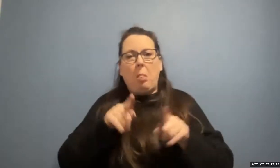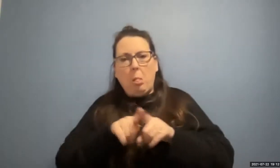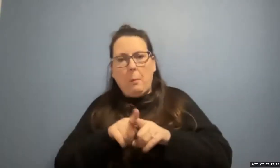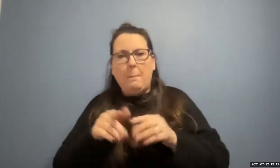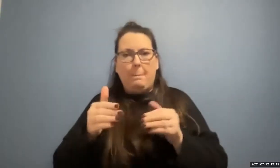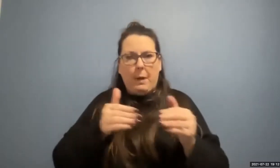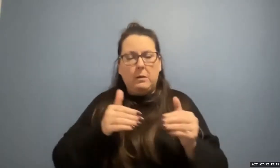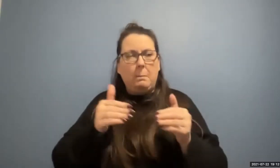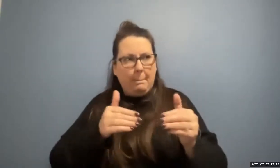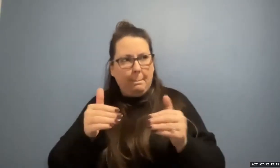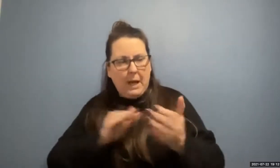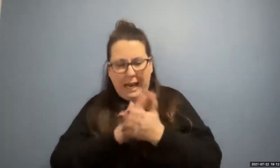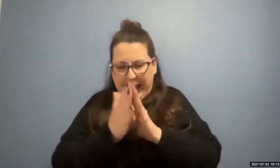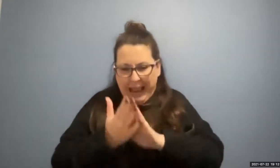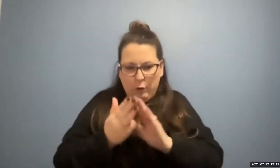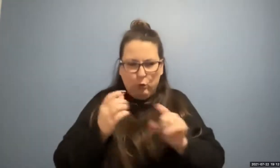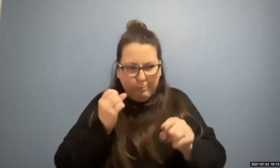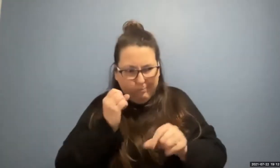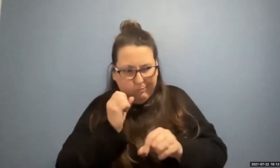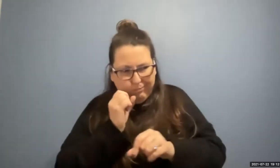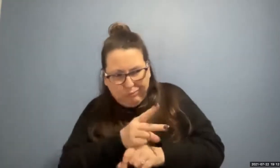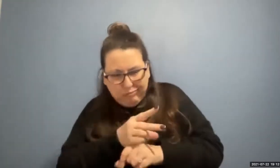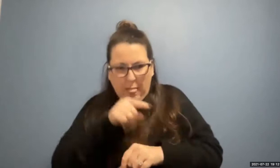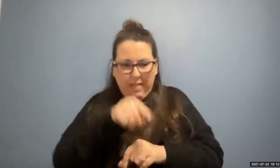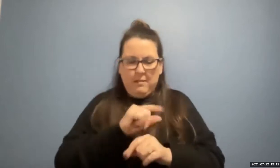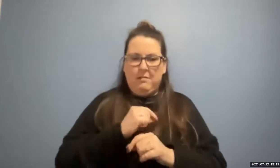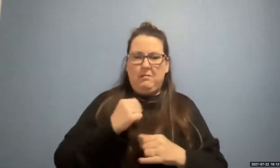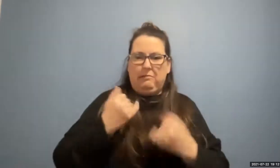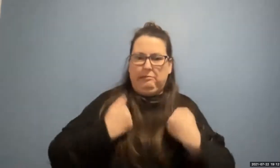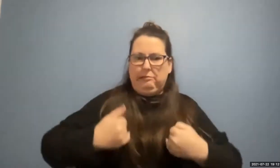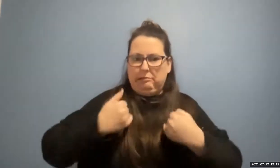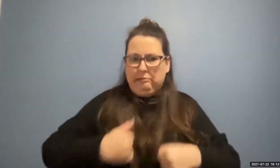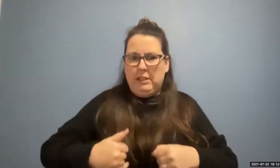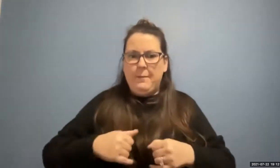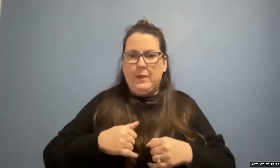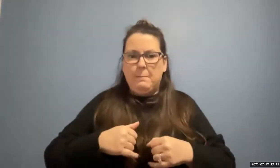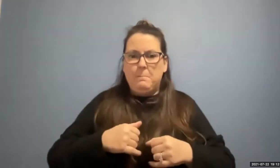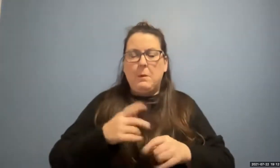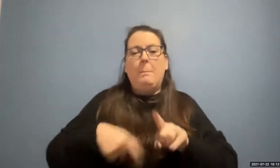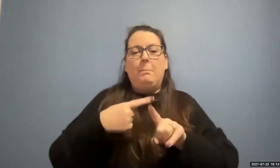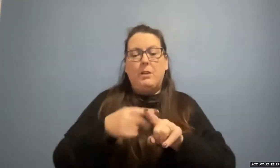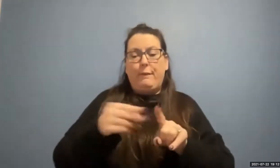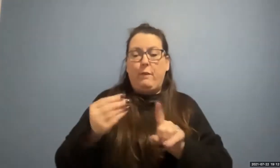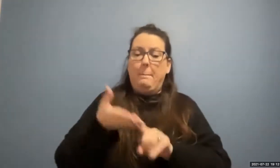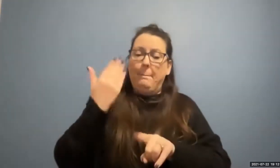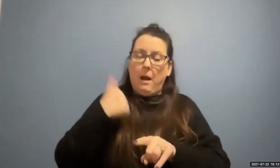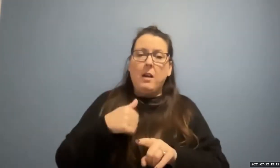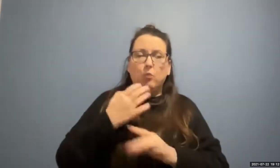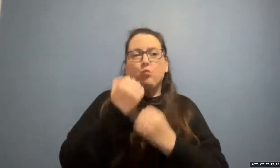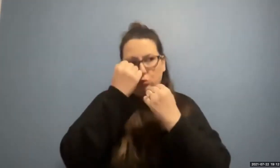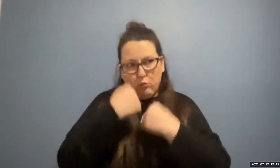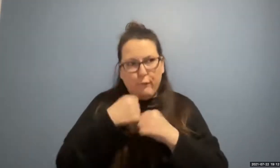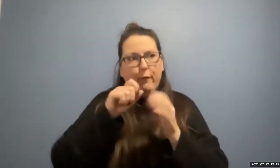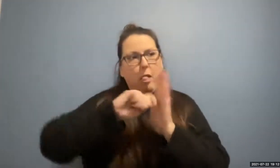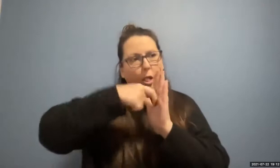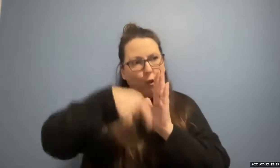virus. And we've shown before that these lockdowns can work in terms of basically bringing those transmission rates back down to zero